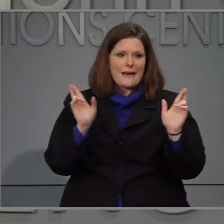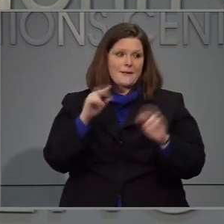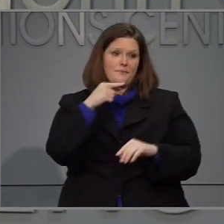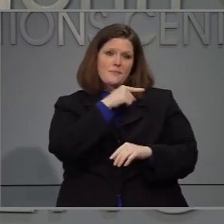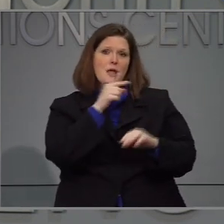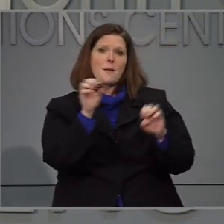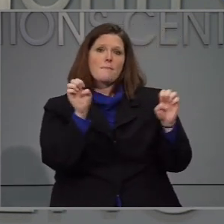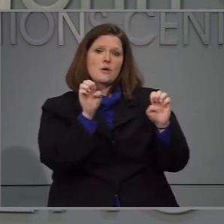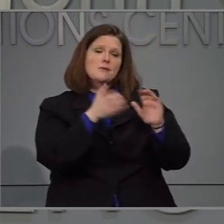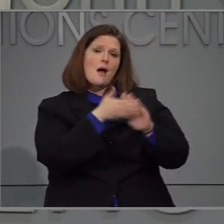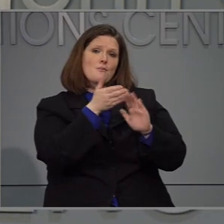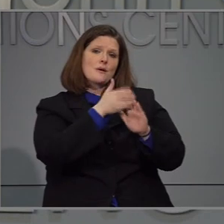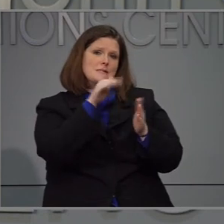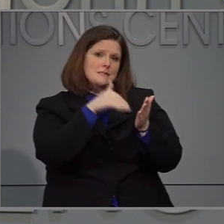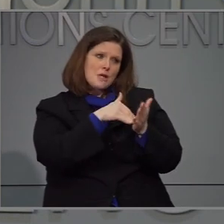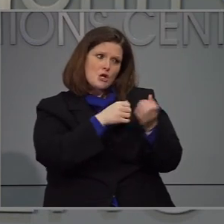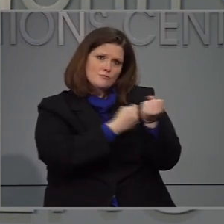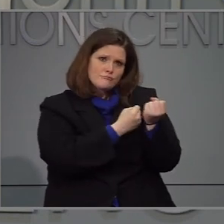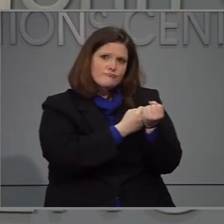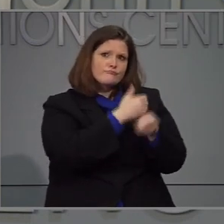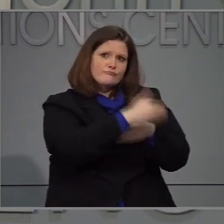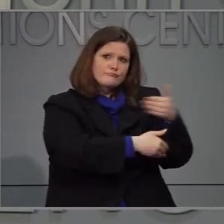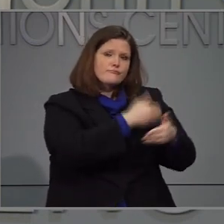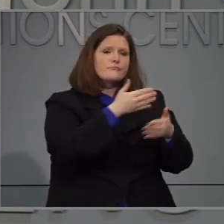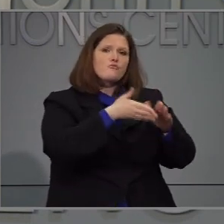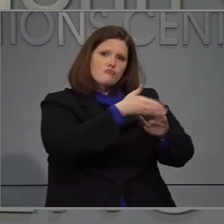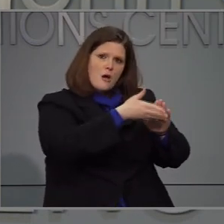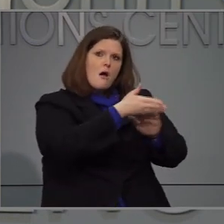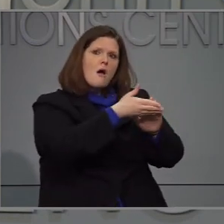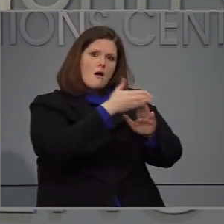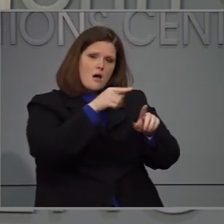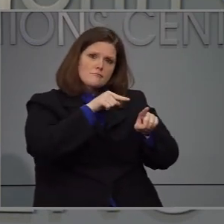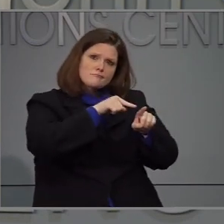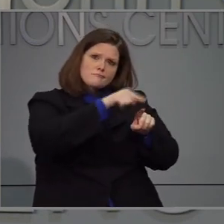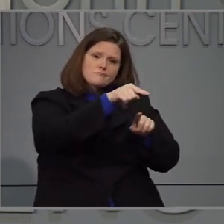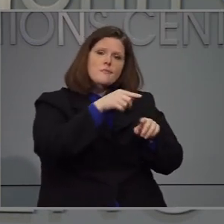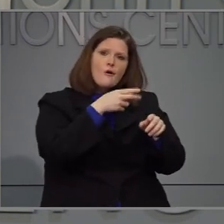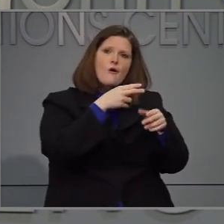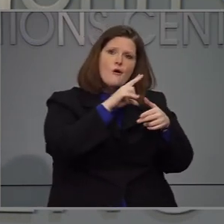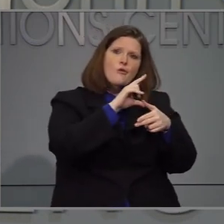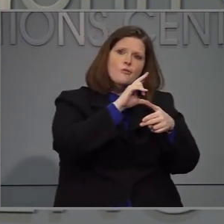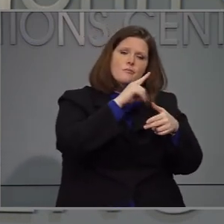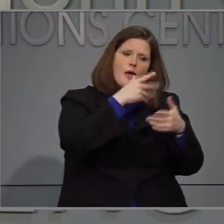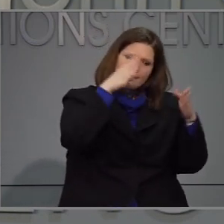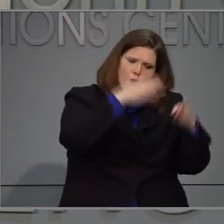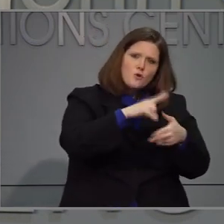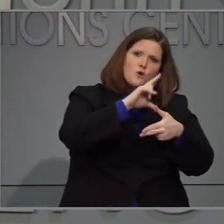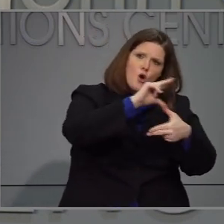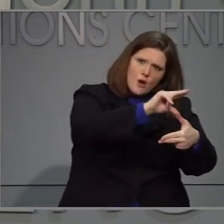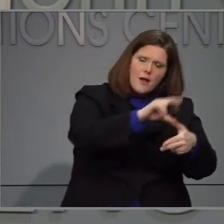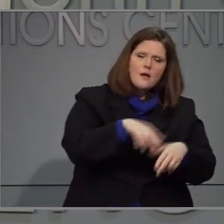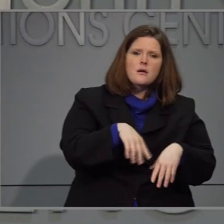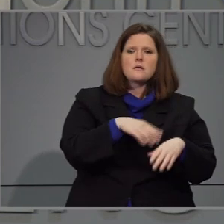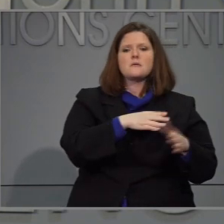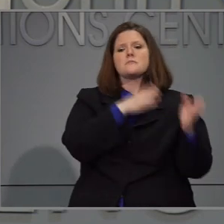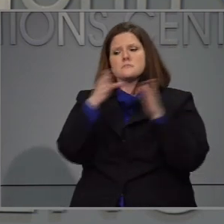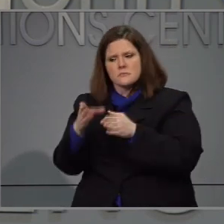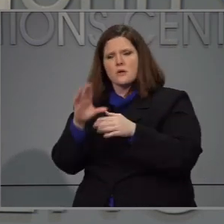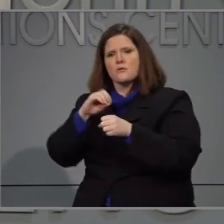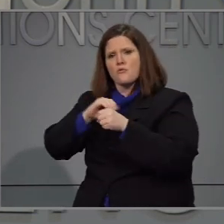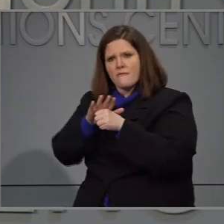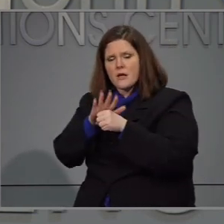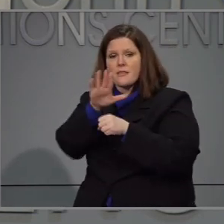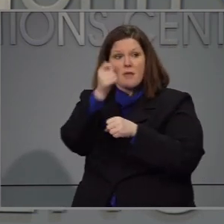they're still doing the things that they need to do to get ready in the event we have a hurricane, and to understand that